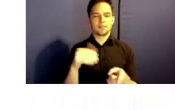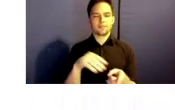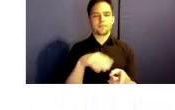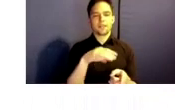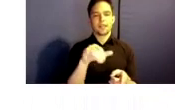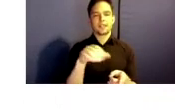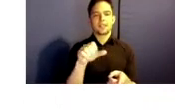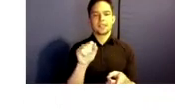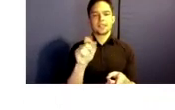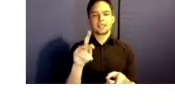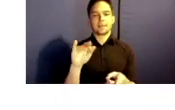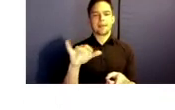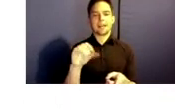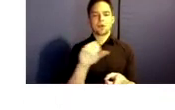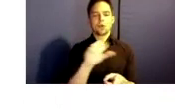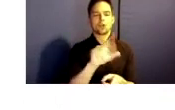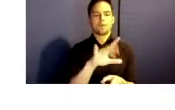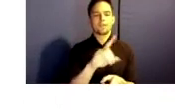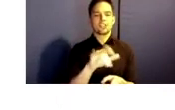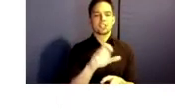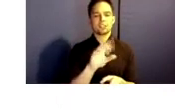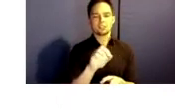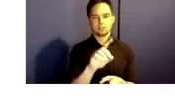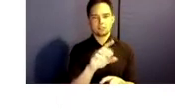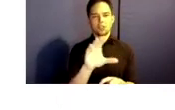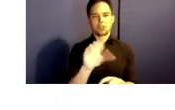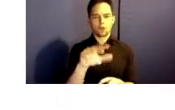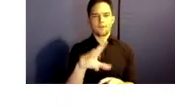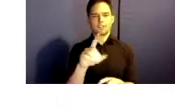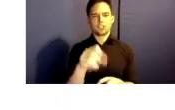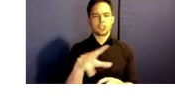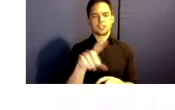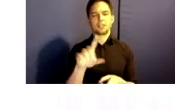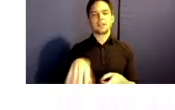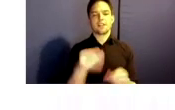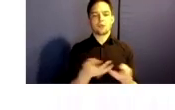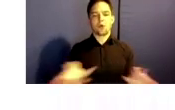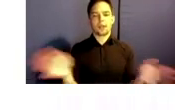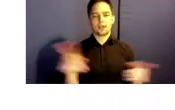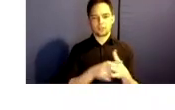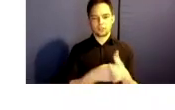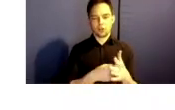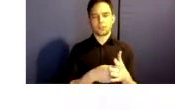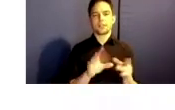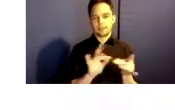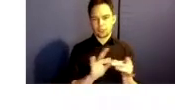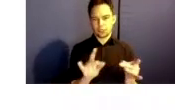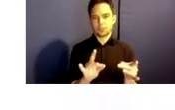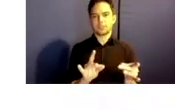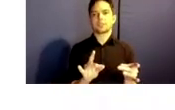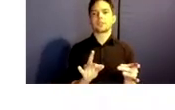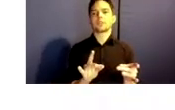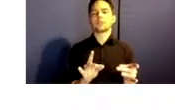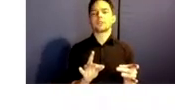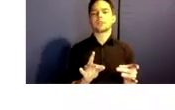in Korea. And the rollout started, as it was mentioned